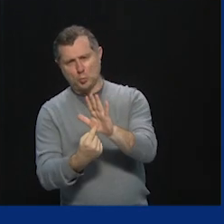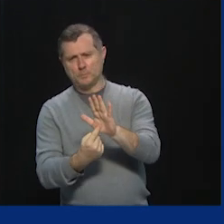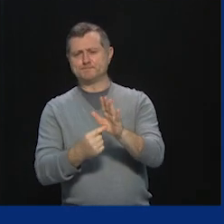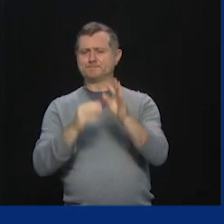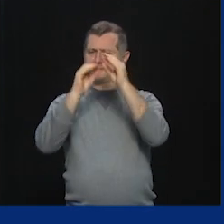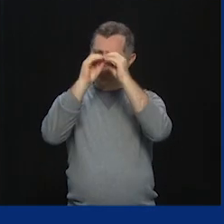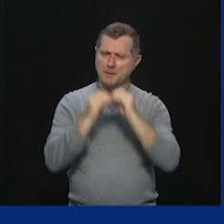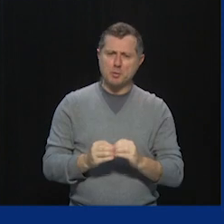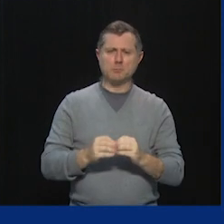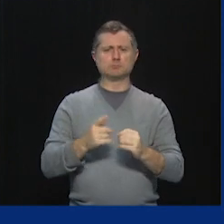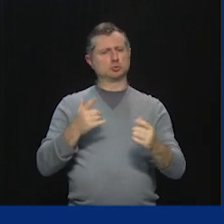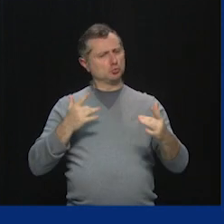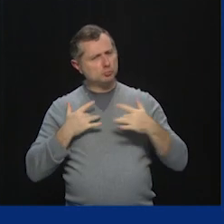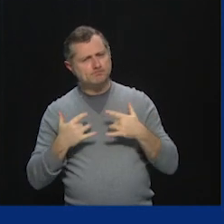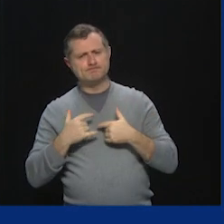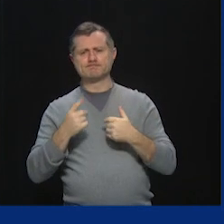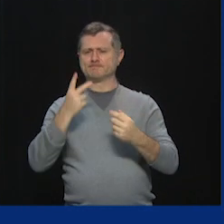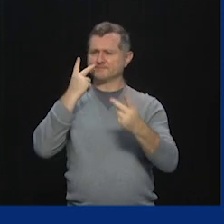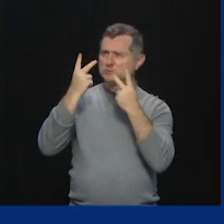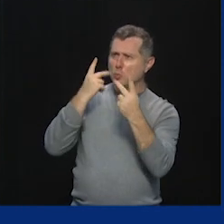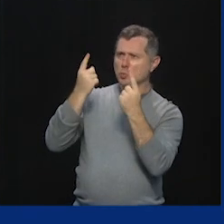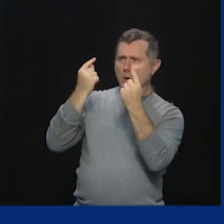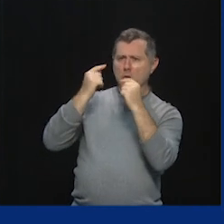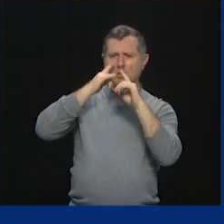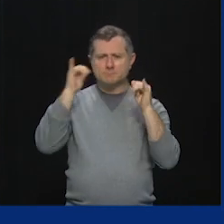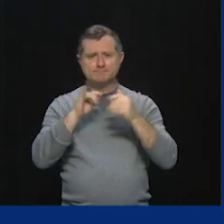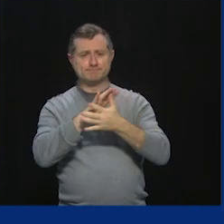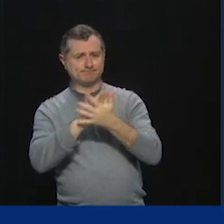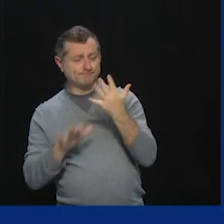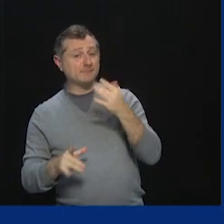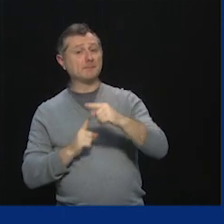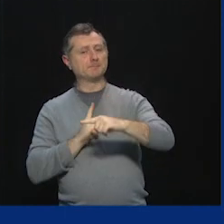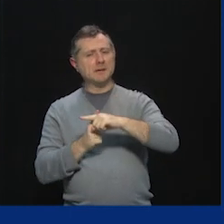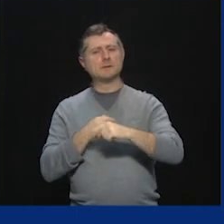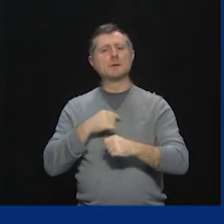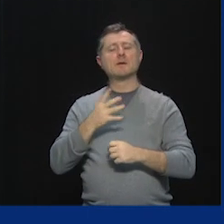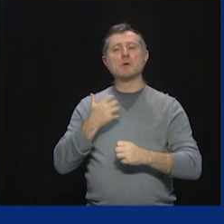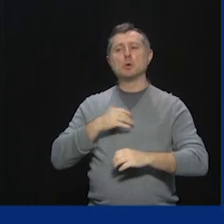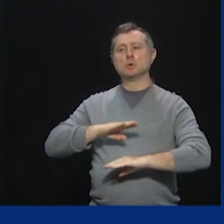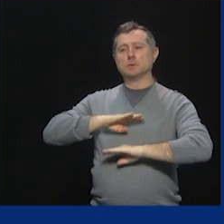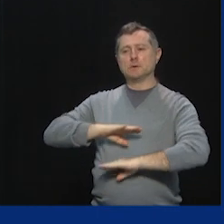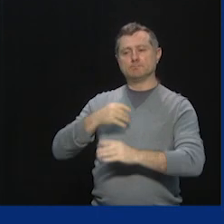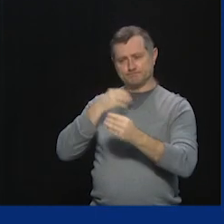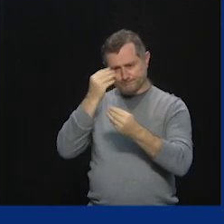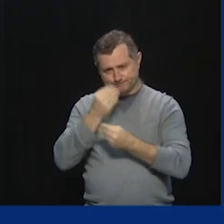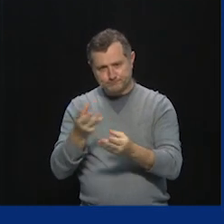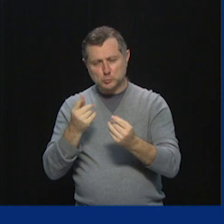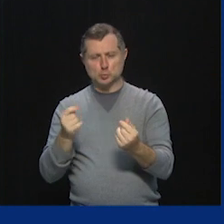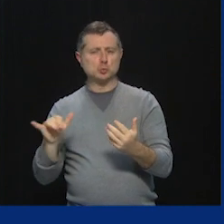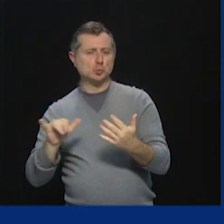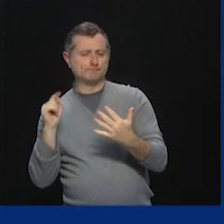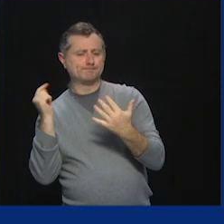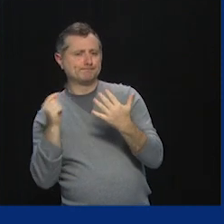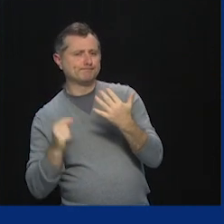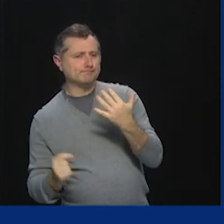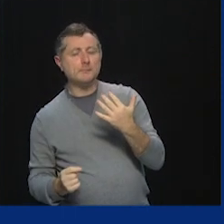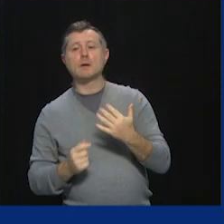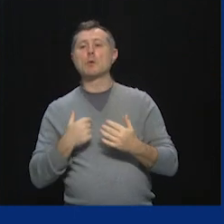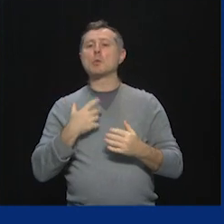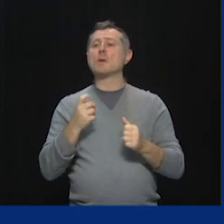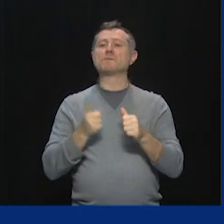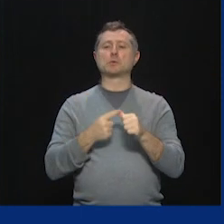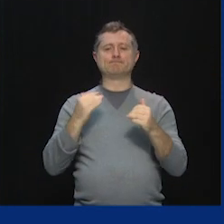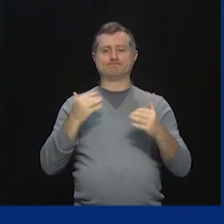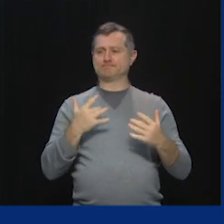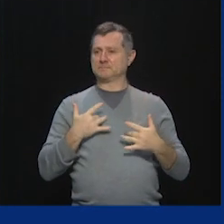about and what we're feeling better about. And there's not a single person who wants to have that bad flashback or relive that horror